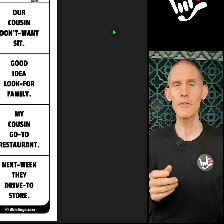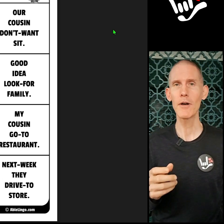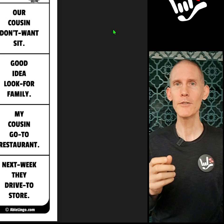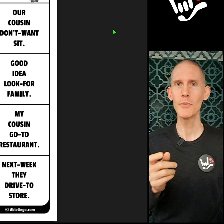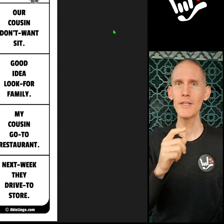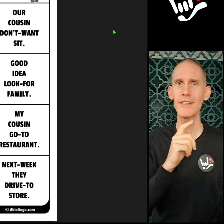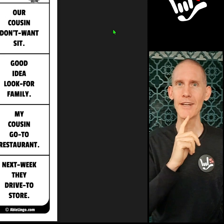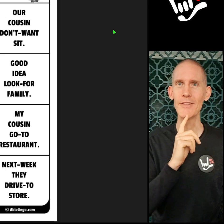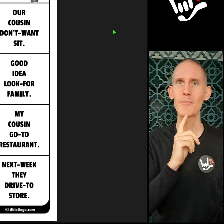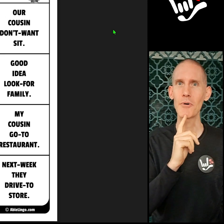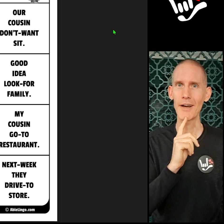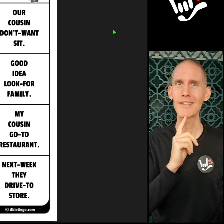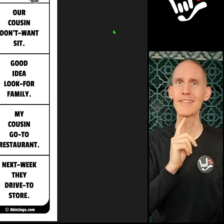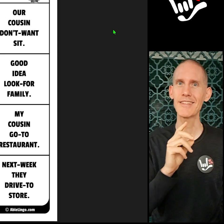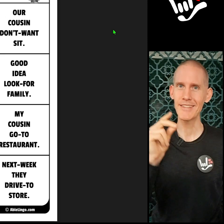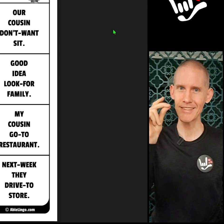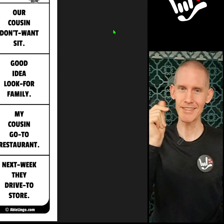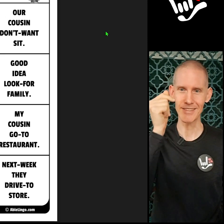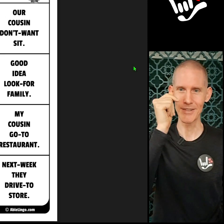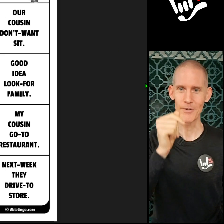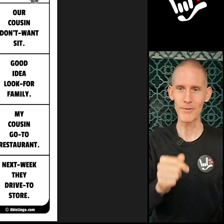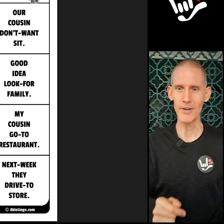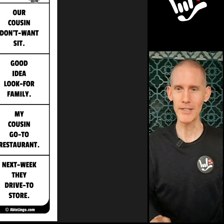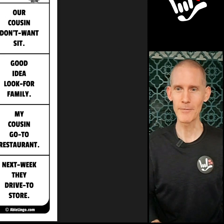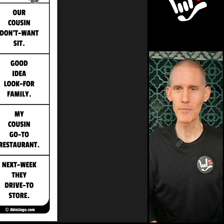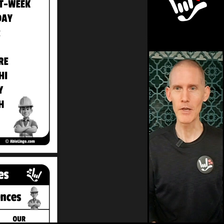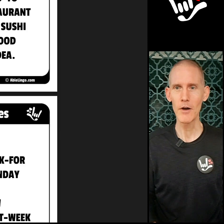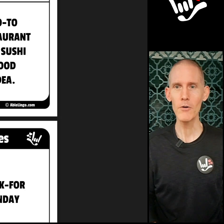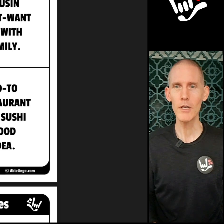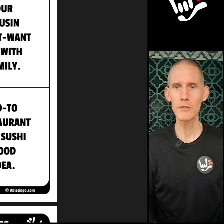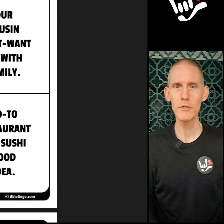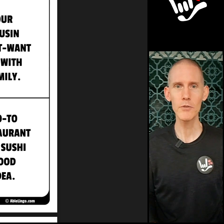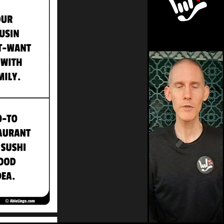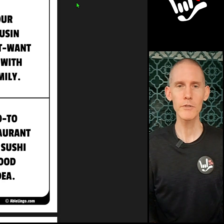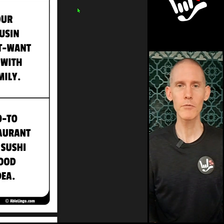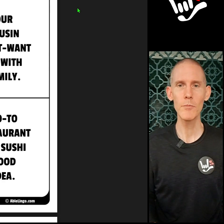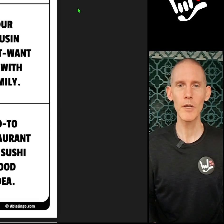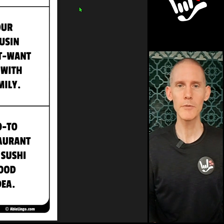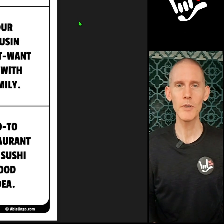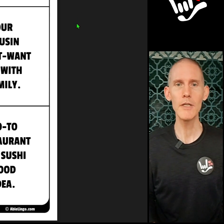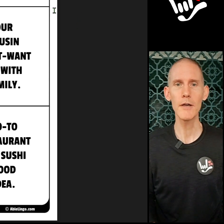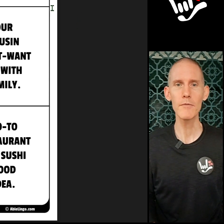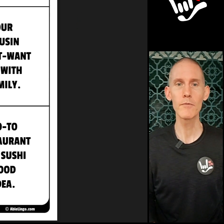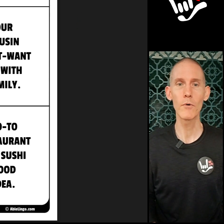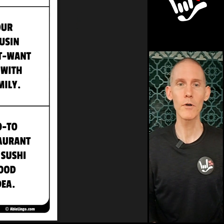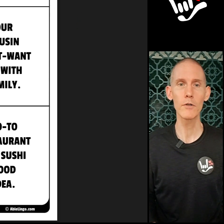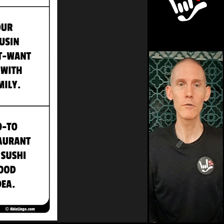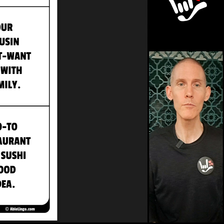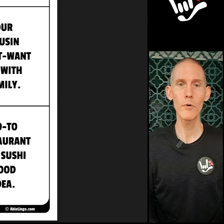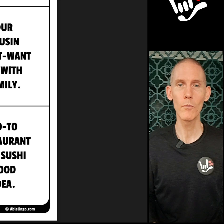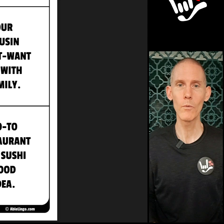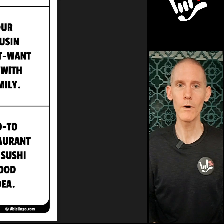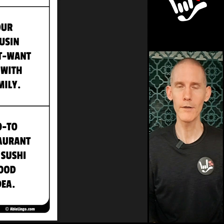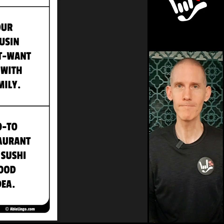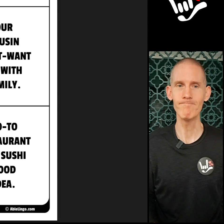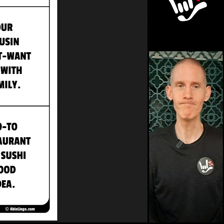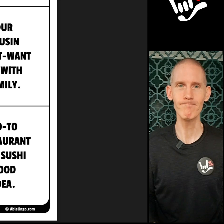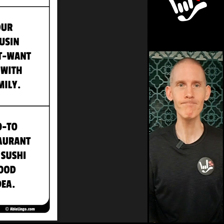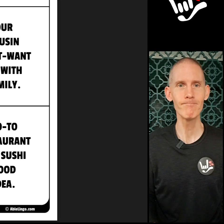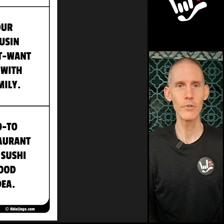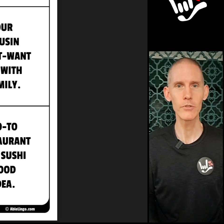then later on you'll be getting the practice sentences. Right. Okay, so this was the 3-page PDF for group